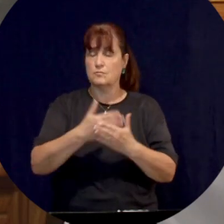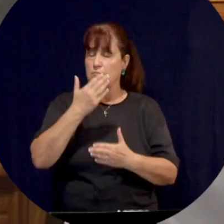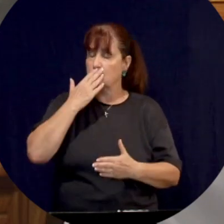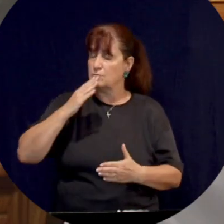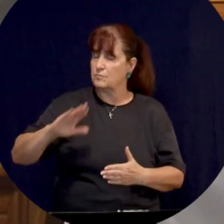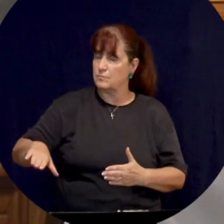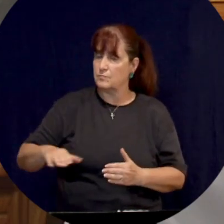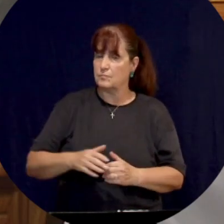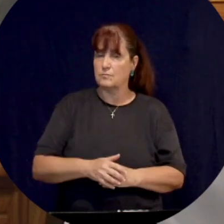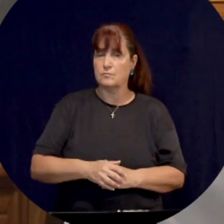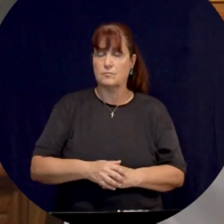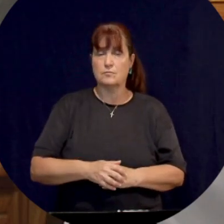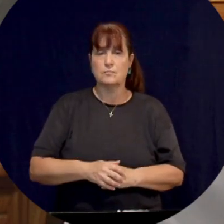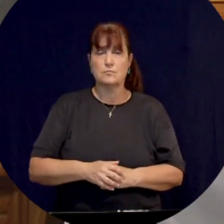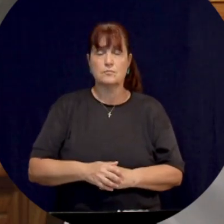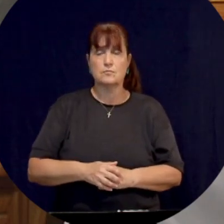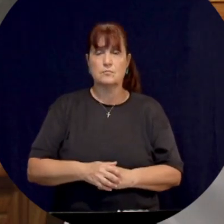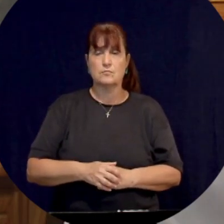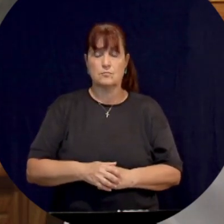every evil.